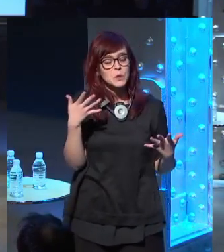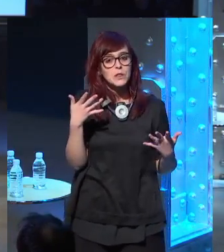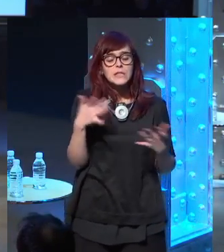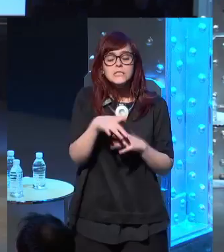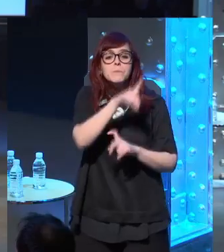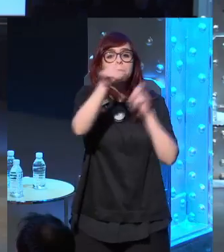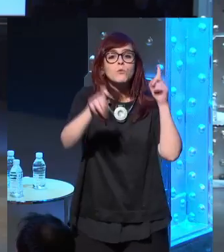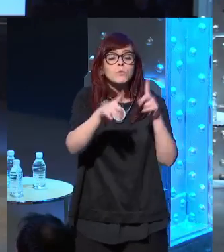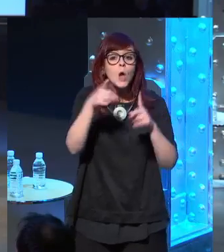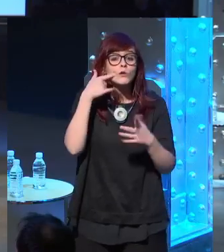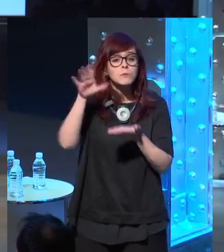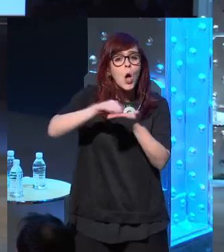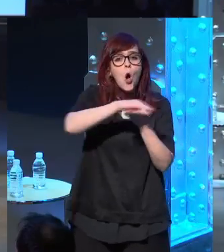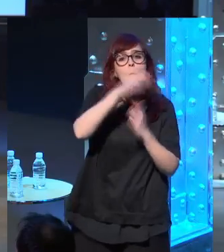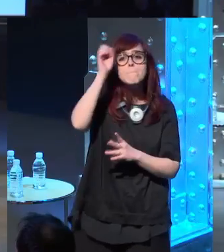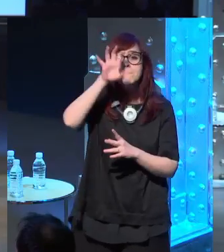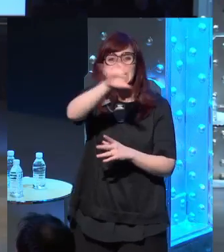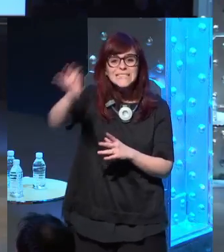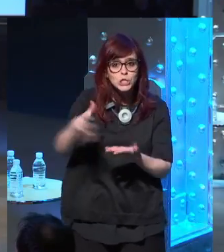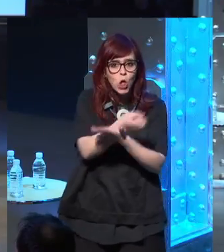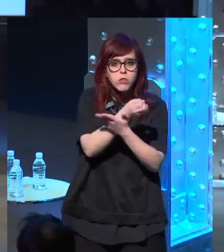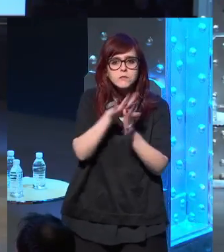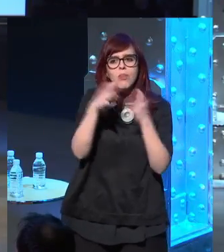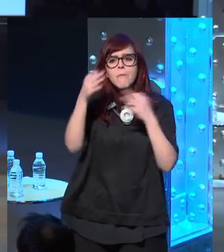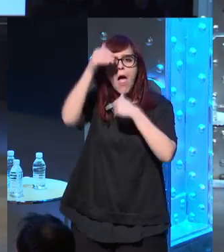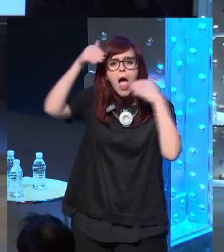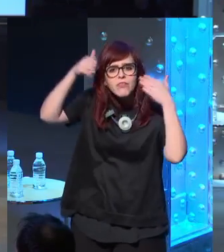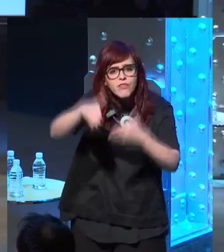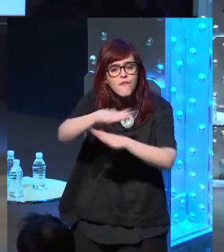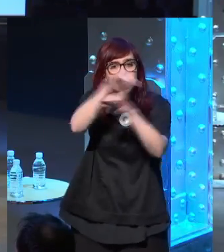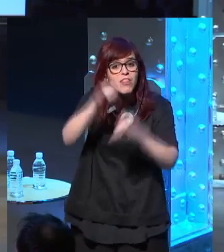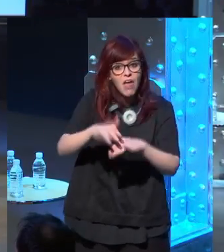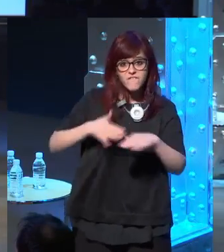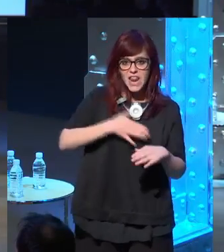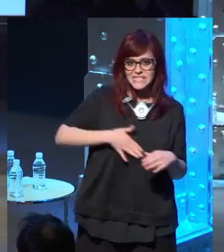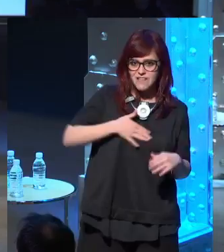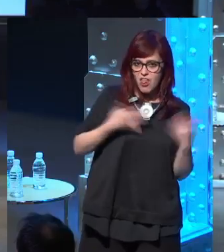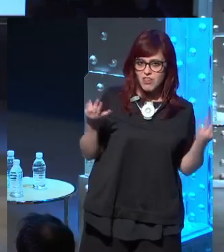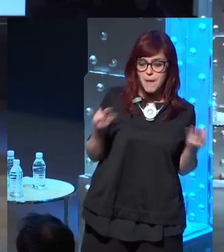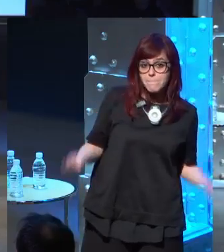to focus more on happiness and well-being and see what they can do in order to improve quality of life. They also